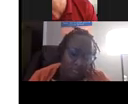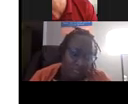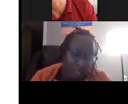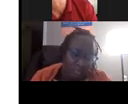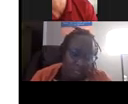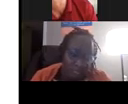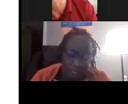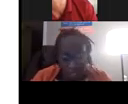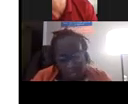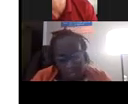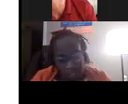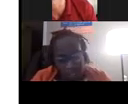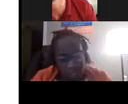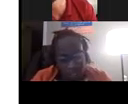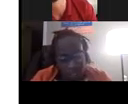used to, but